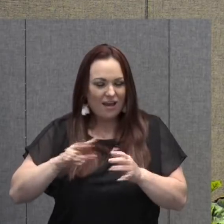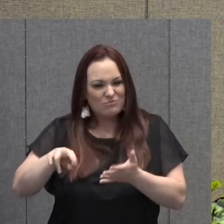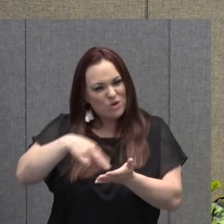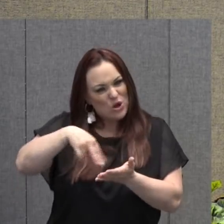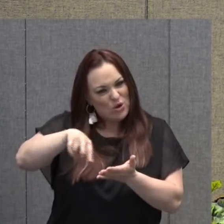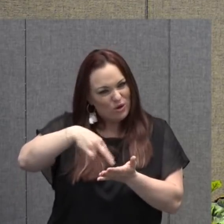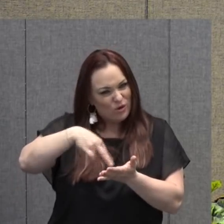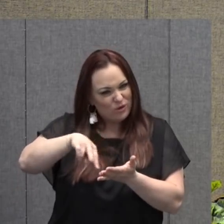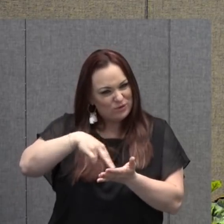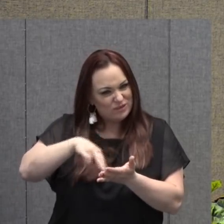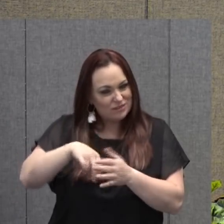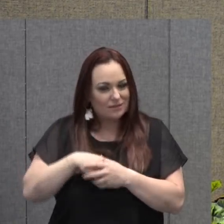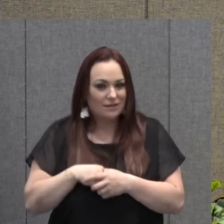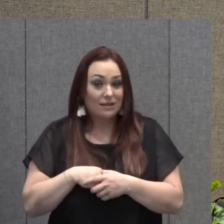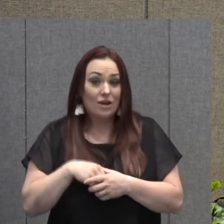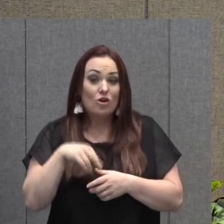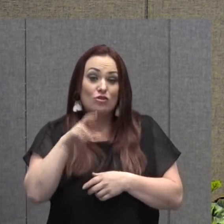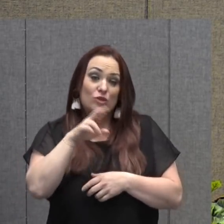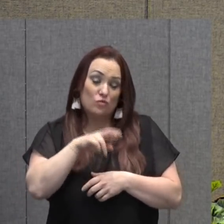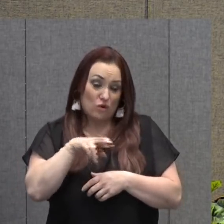The Roadrunners